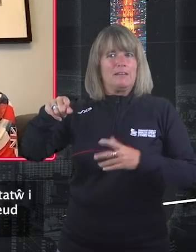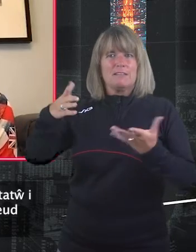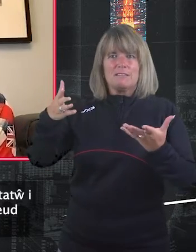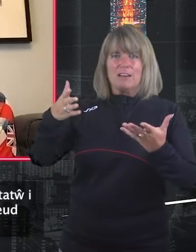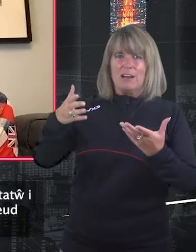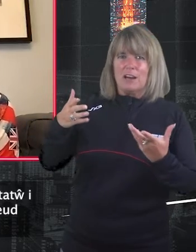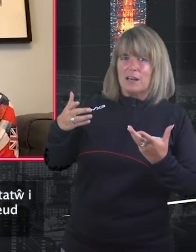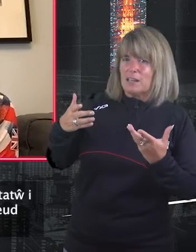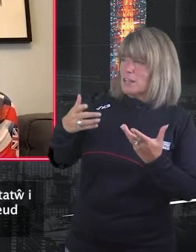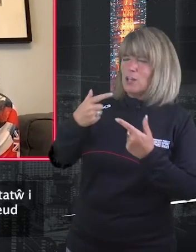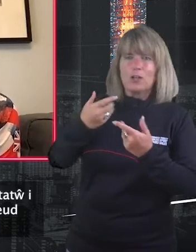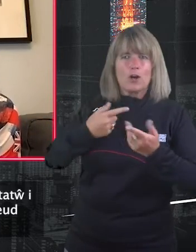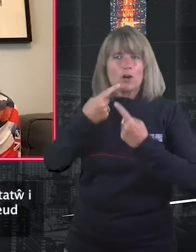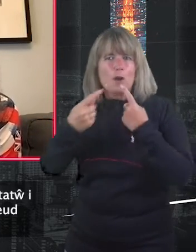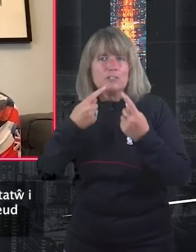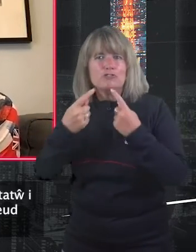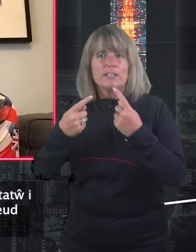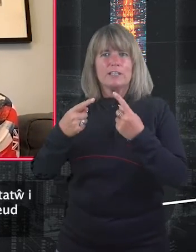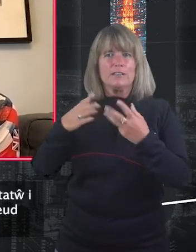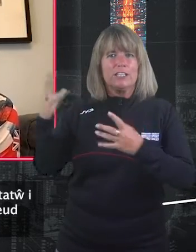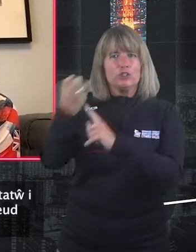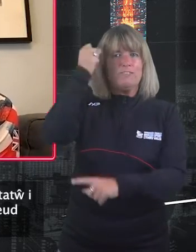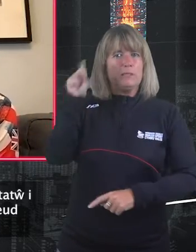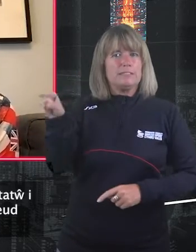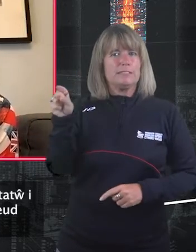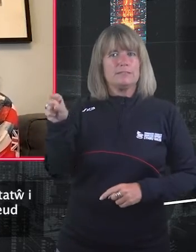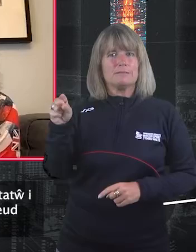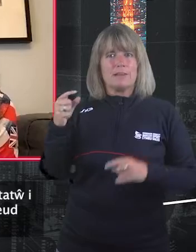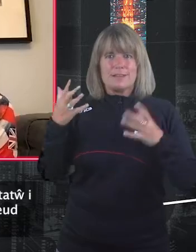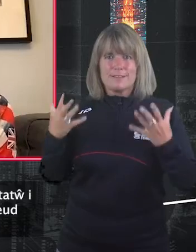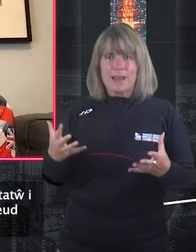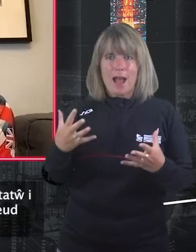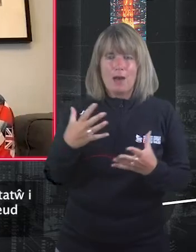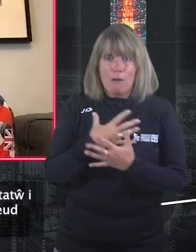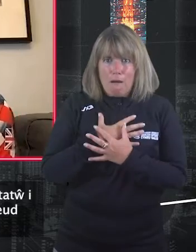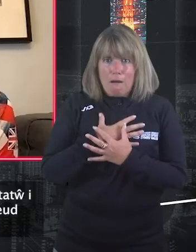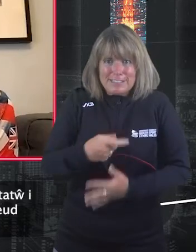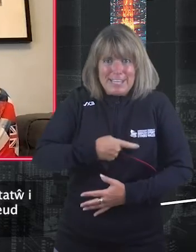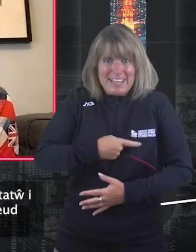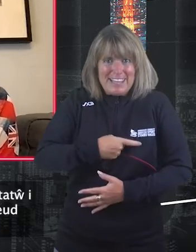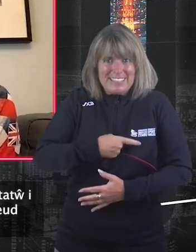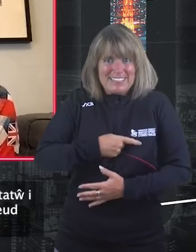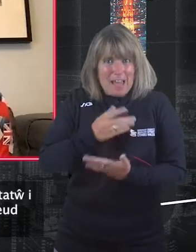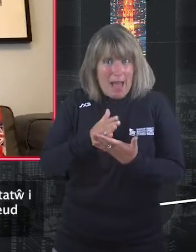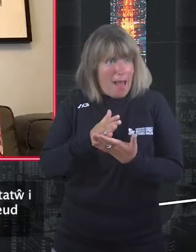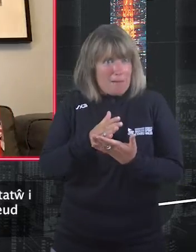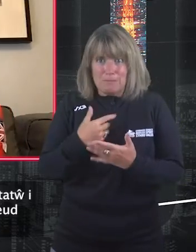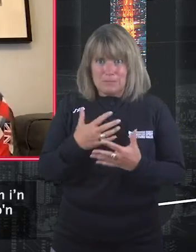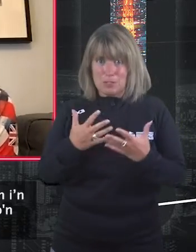represent my country, I'll get a tattoo to commemorate the achievement. Now, I'm absolutely scared of needles, so that was a really big deal.